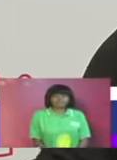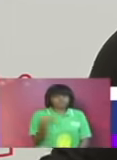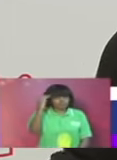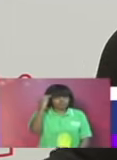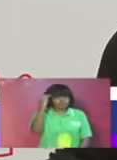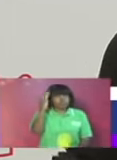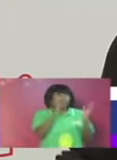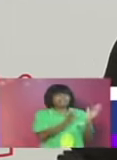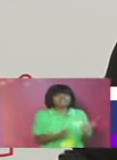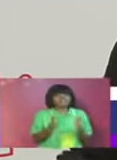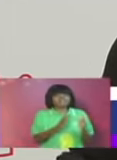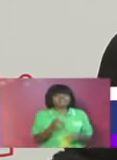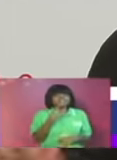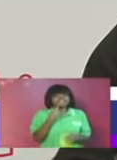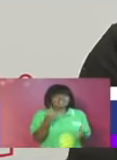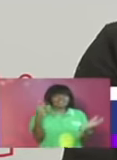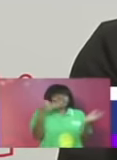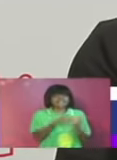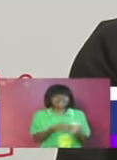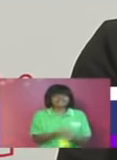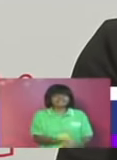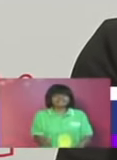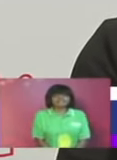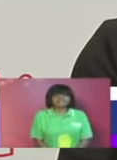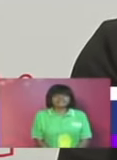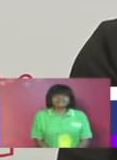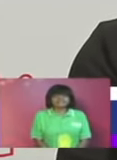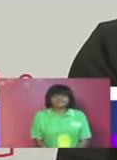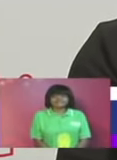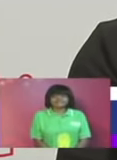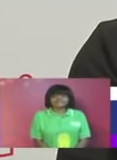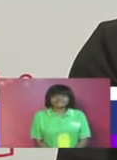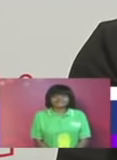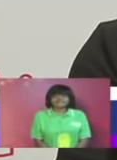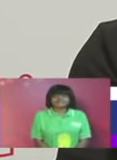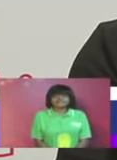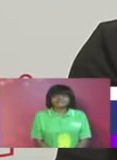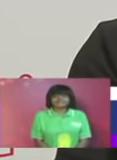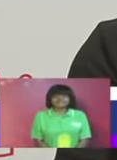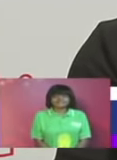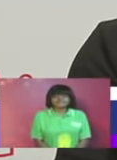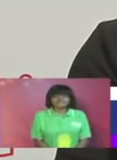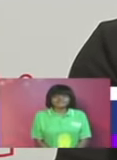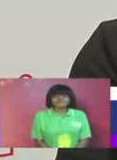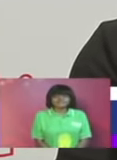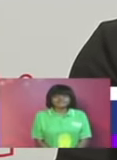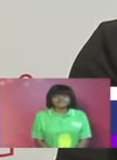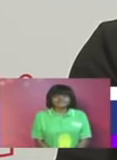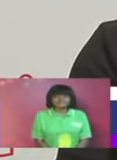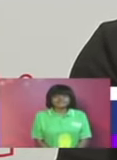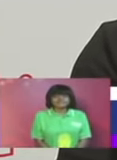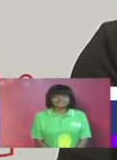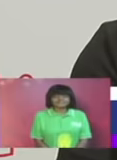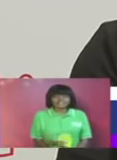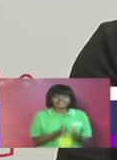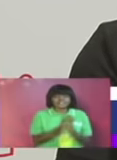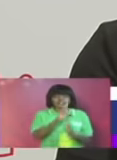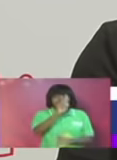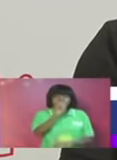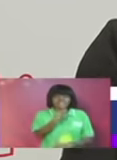repeat. Please ask no more than 2 questions. Ask both questions at the same time and indicate your name and the media house